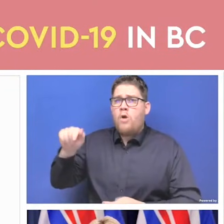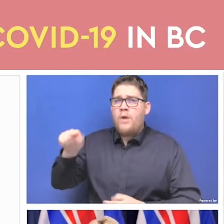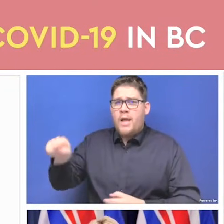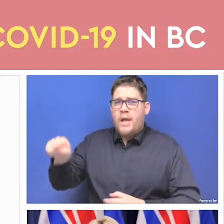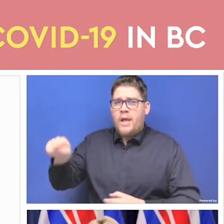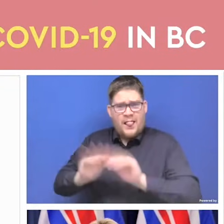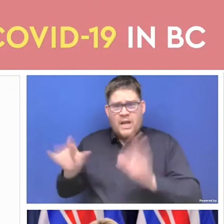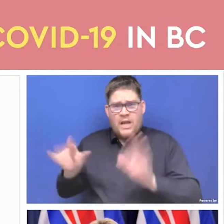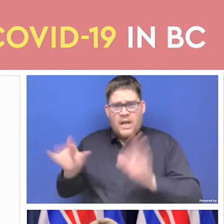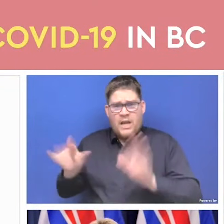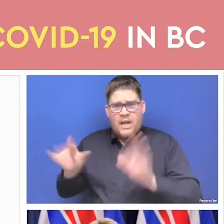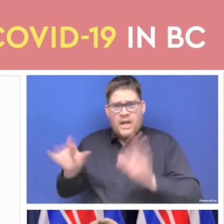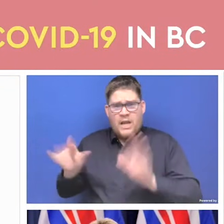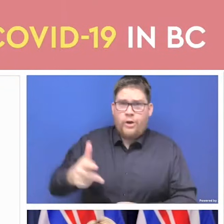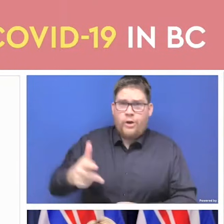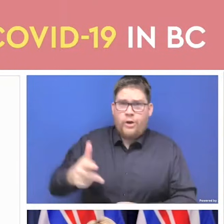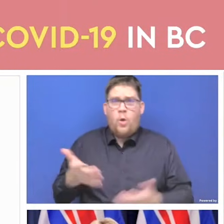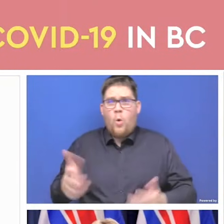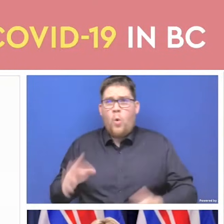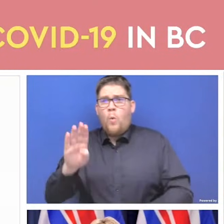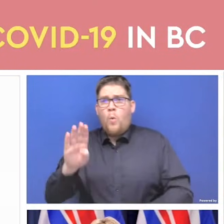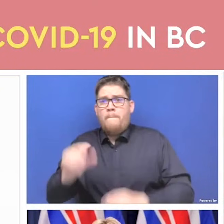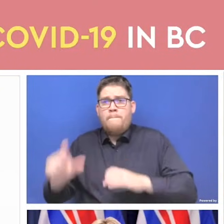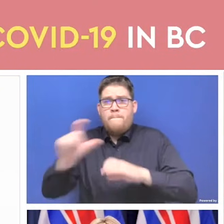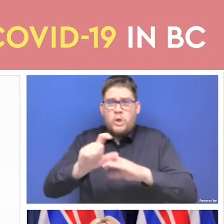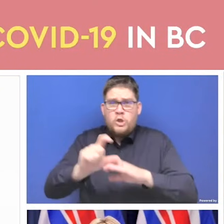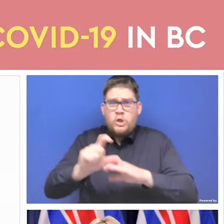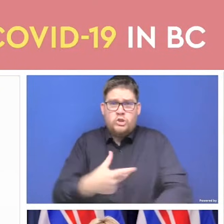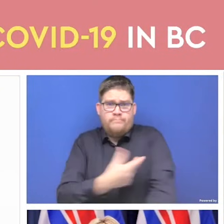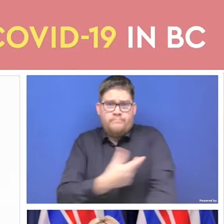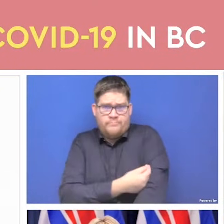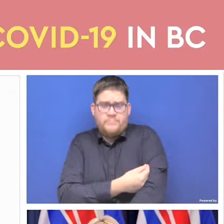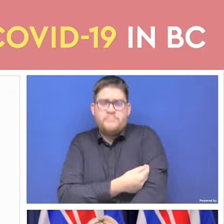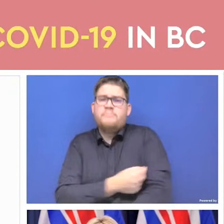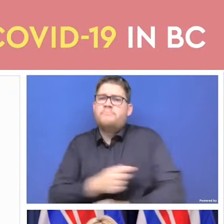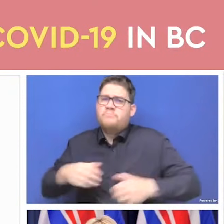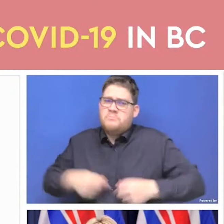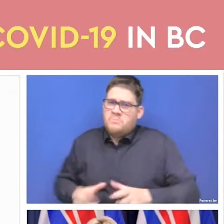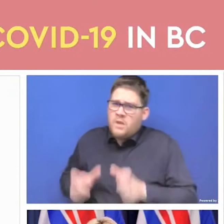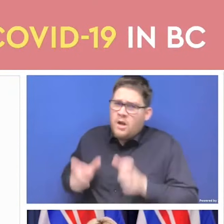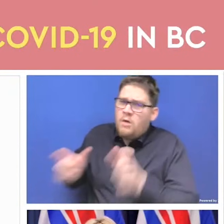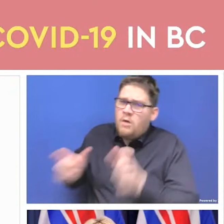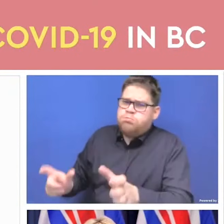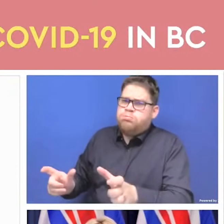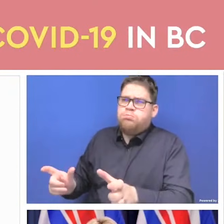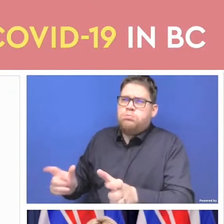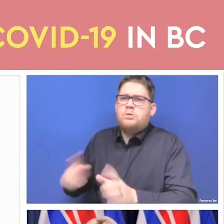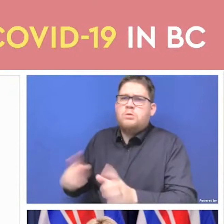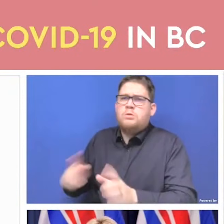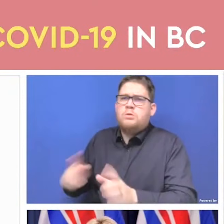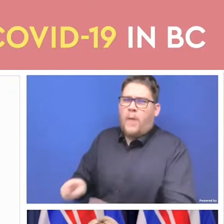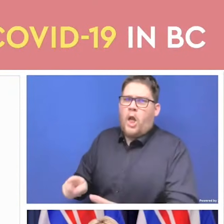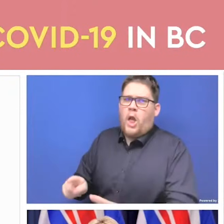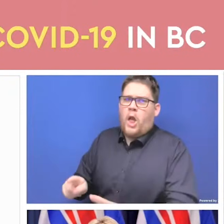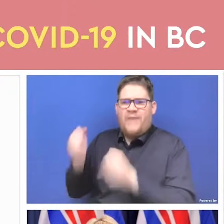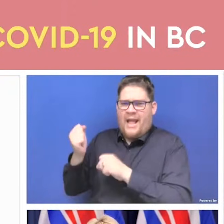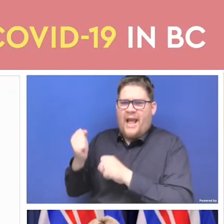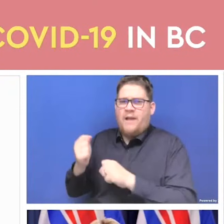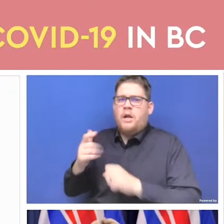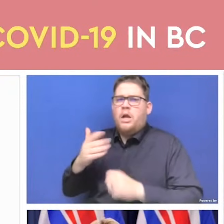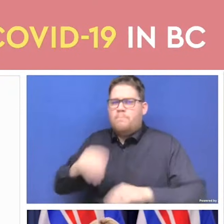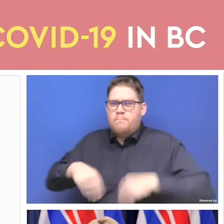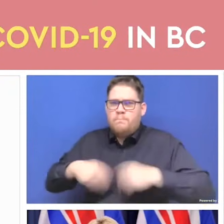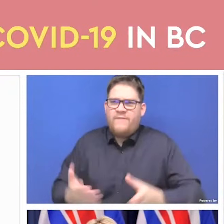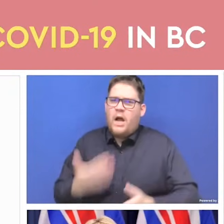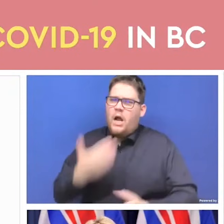response when you get that booster dose. So we know that'll give additional protection to those most at risk in this next few months. And